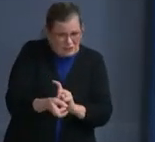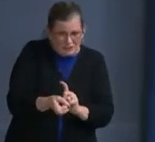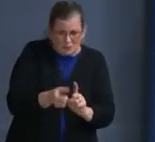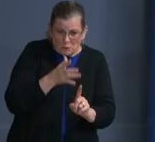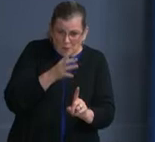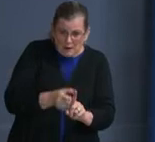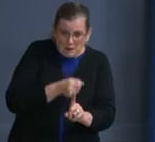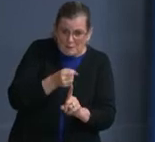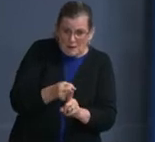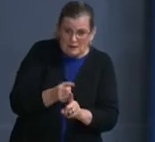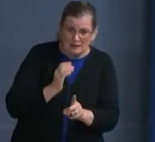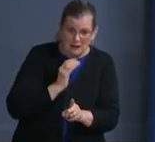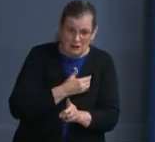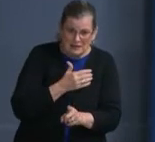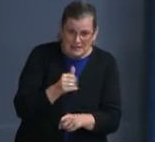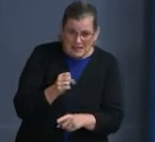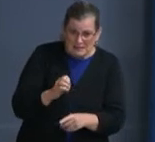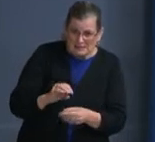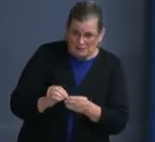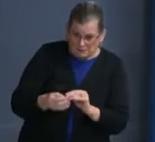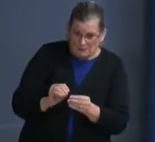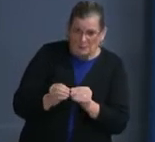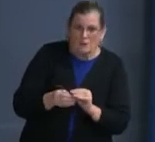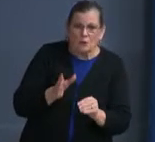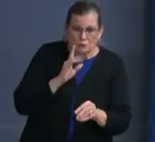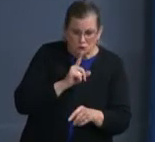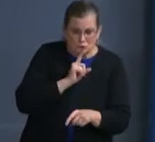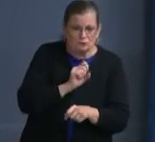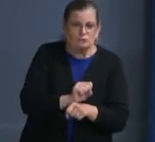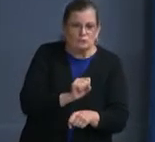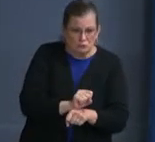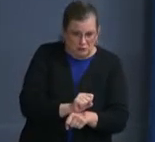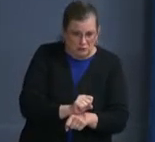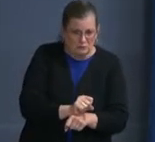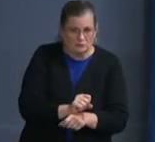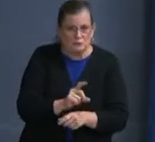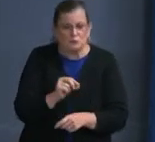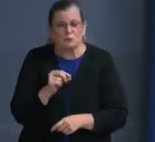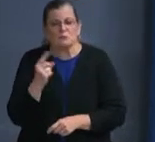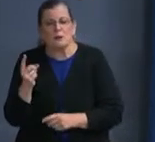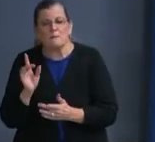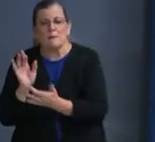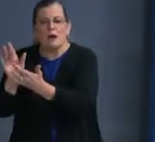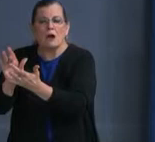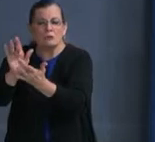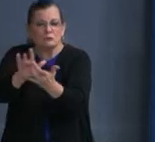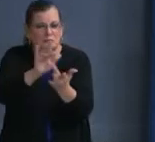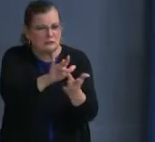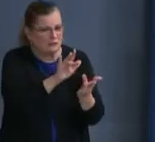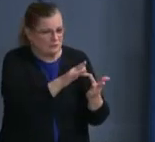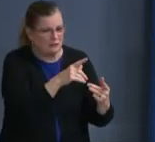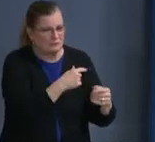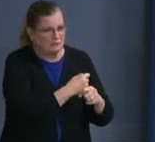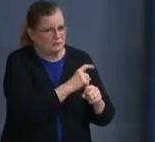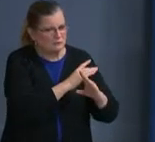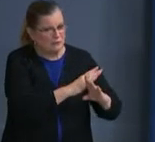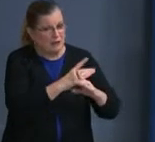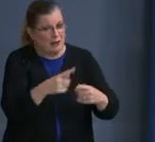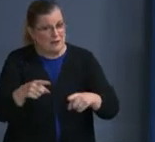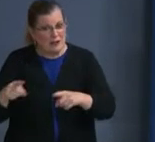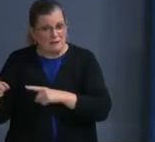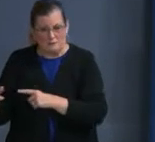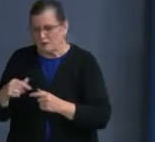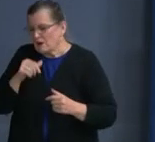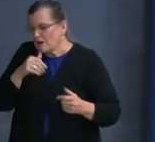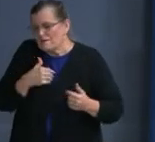our caseload, then we will certainly do some outreach and make those announcements, but we don't have anything to announce